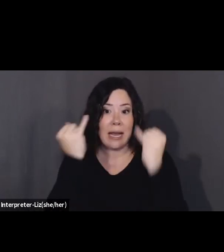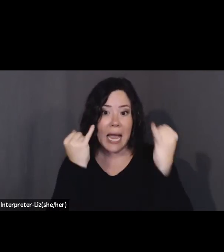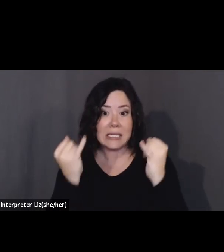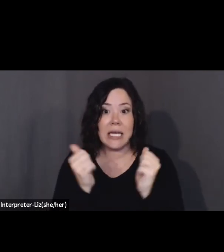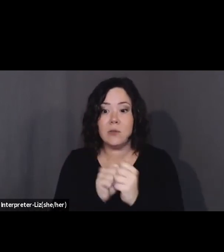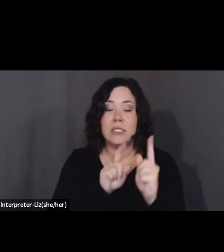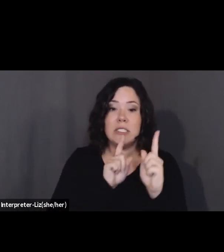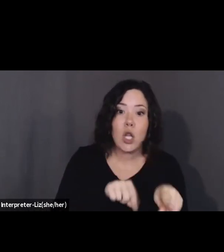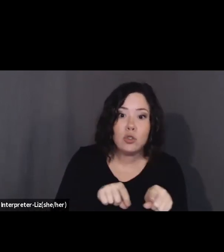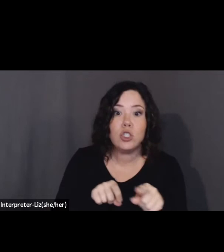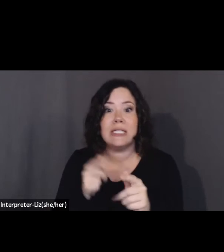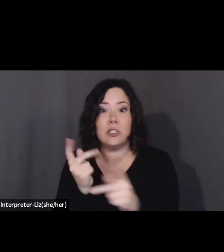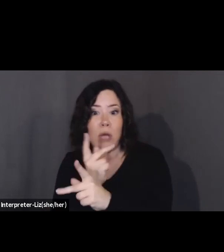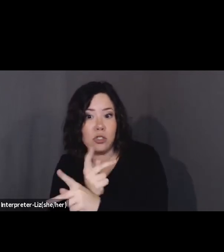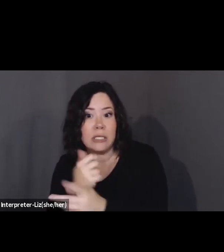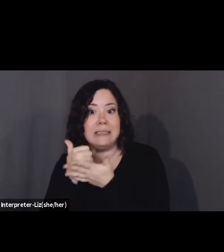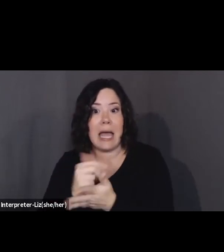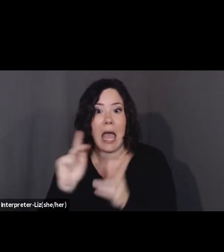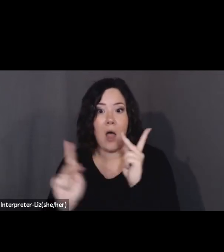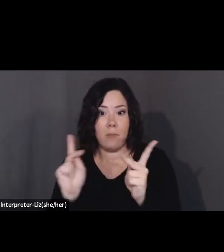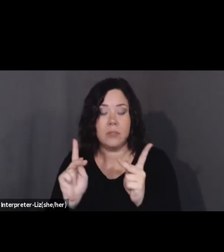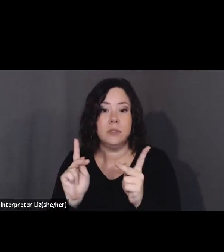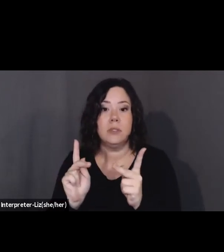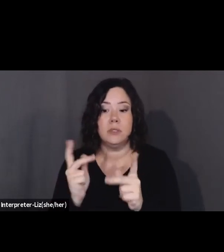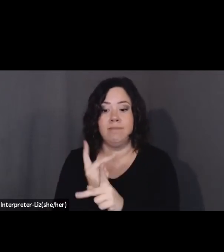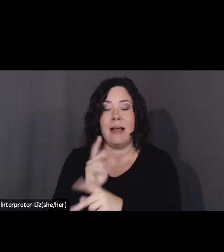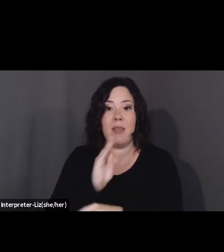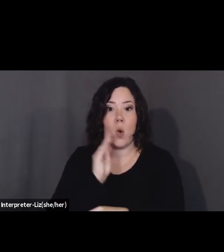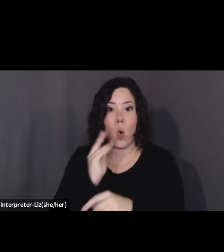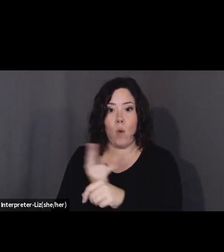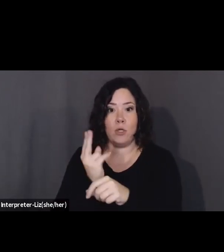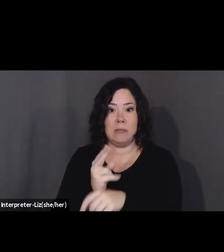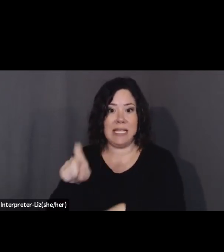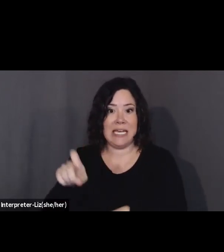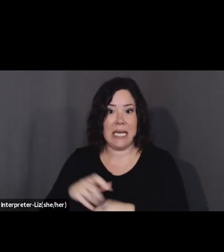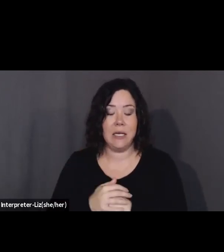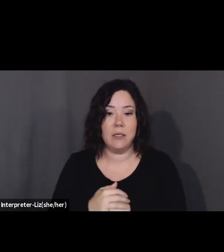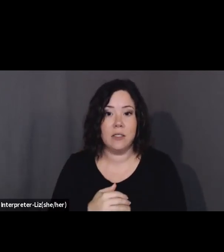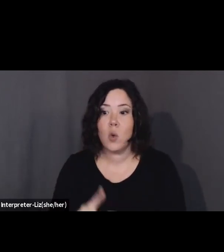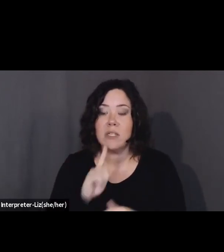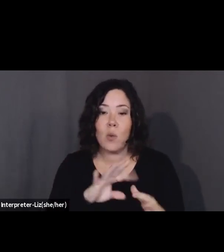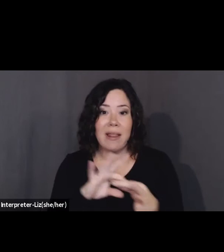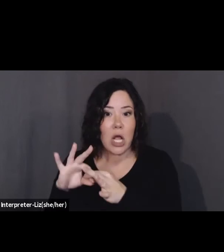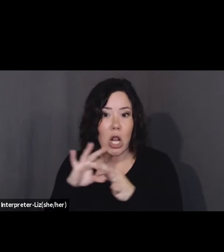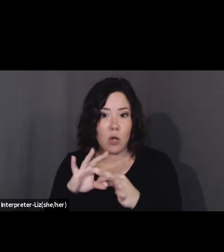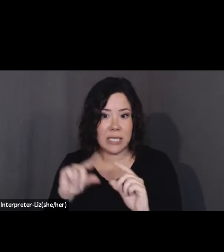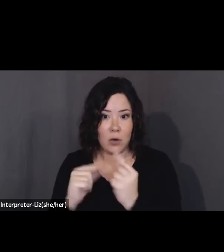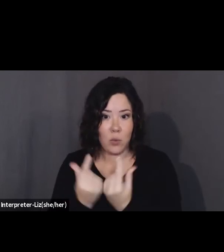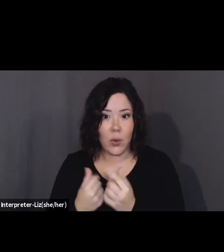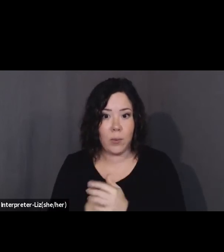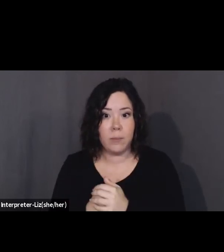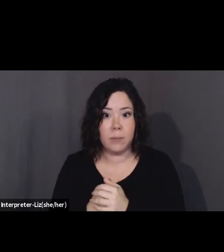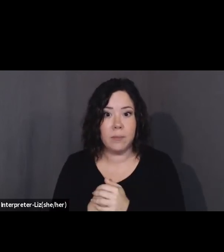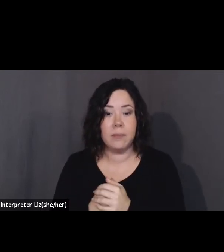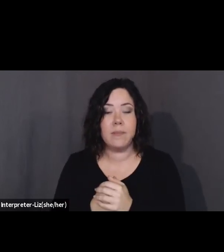solutions and strategies to help folks address their home usability needs. So it was a really close knit group, and we worked really closely together